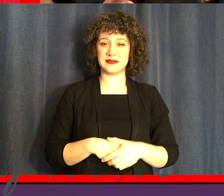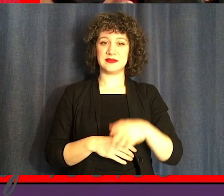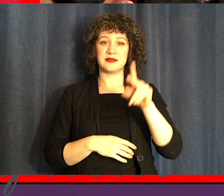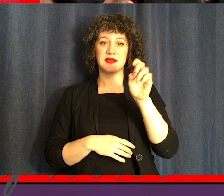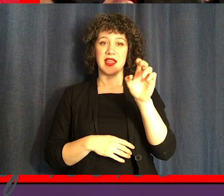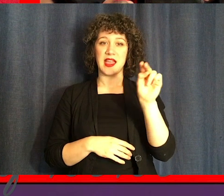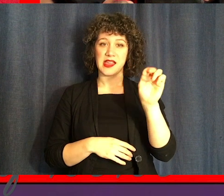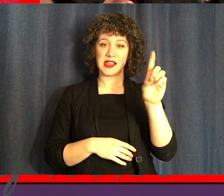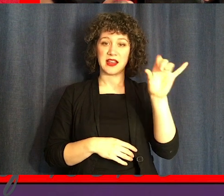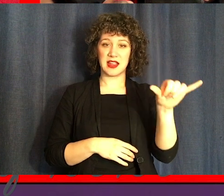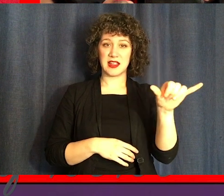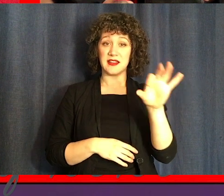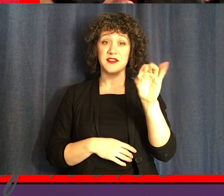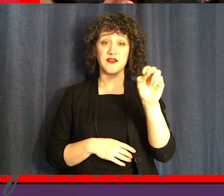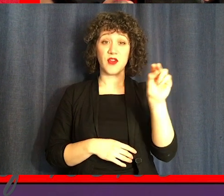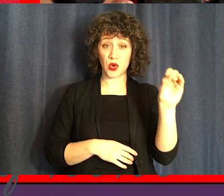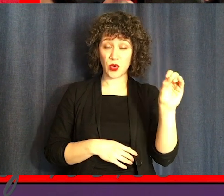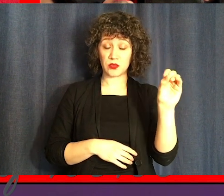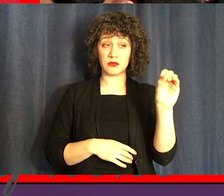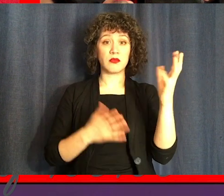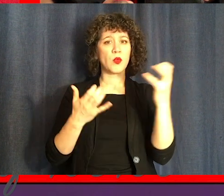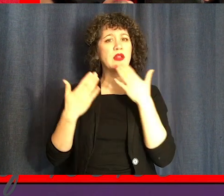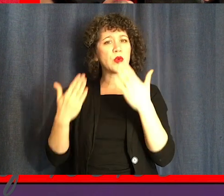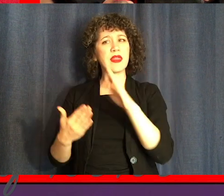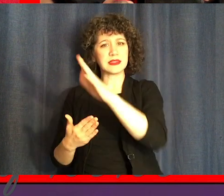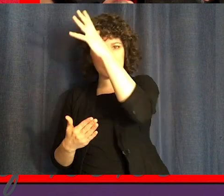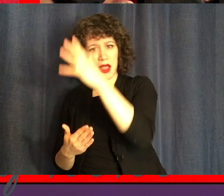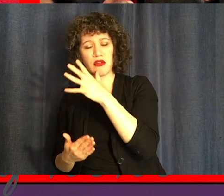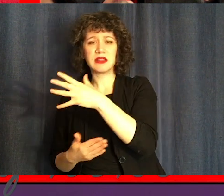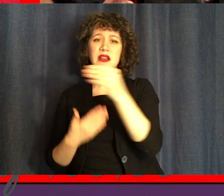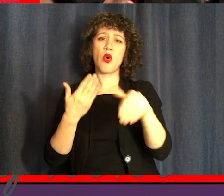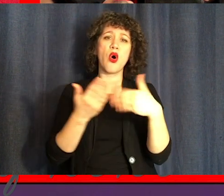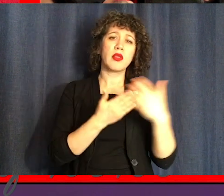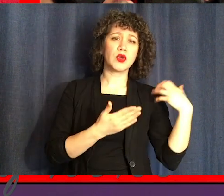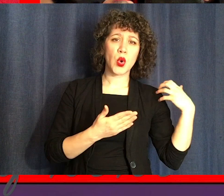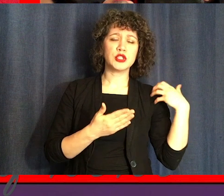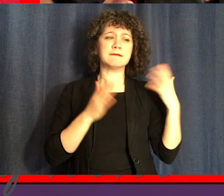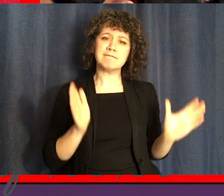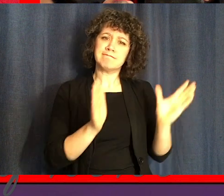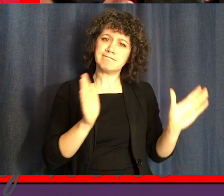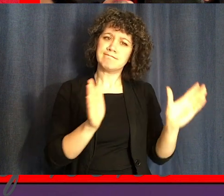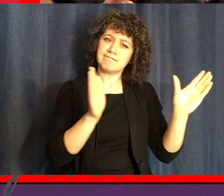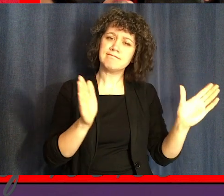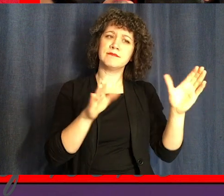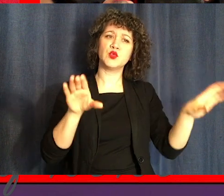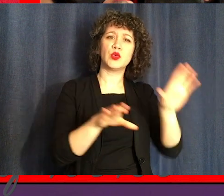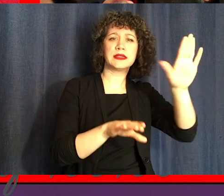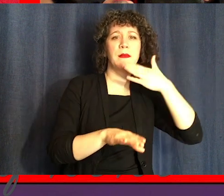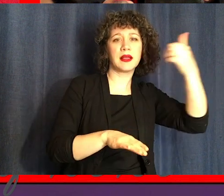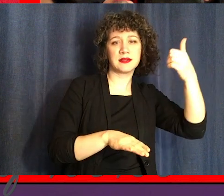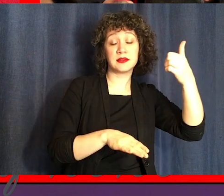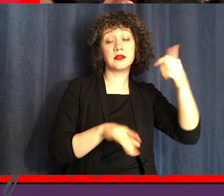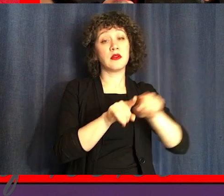Kennedy Fono. Kennedy would like to thank his parents and all his coaches for pushing him to be his best. Kennedy